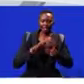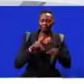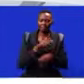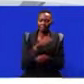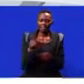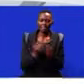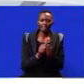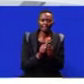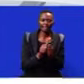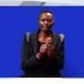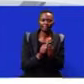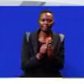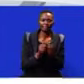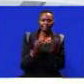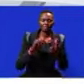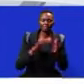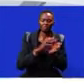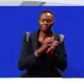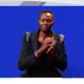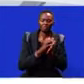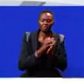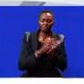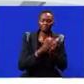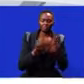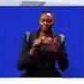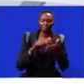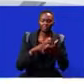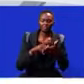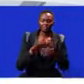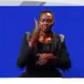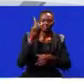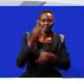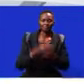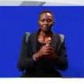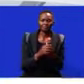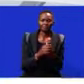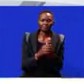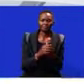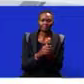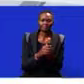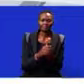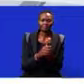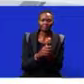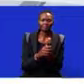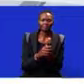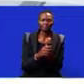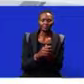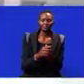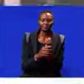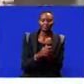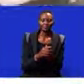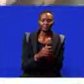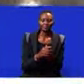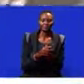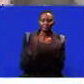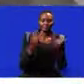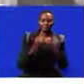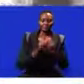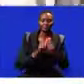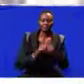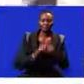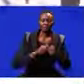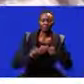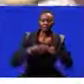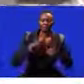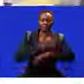nero. Maslin Odero chakonwa weche manyien mag dier odiochieng' gi lipodno koa e kaunti ma Homabay. Puonj maduong' mar